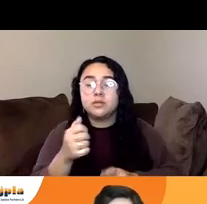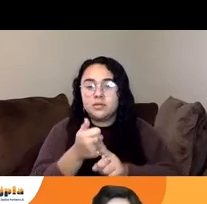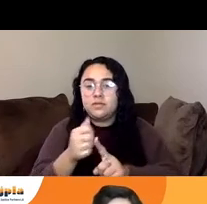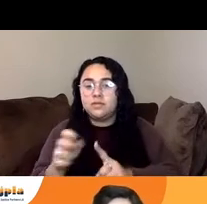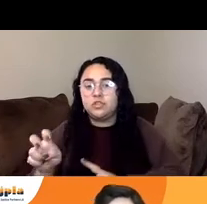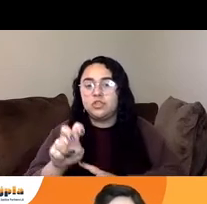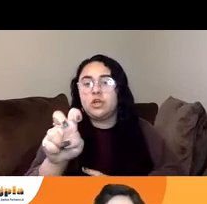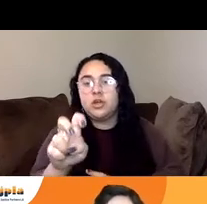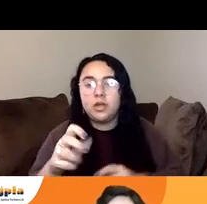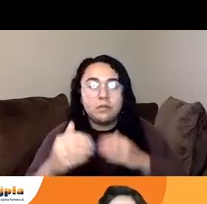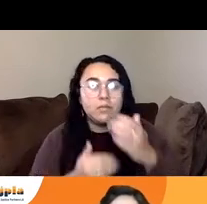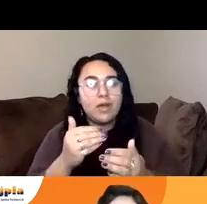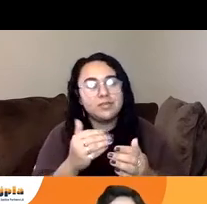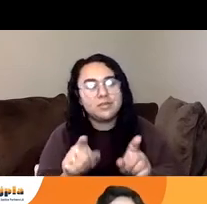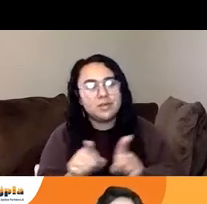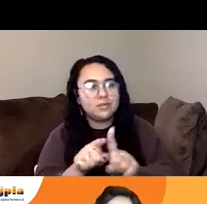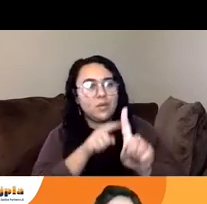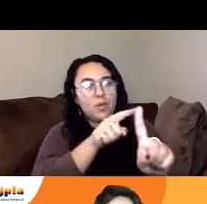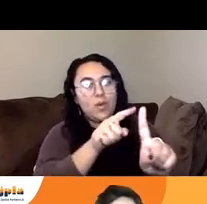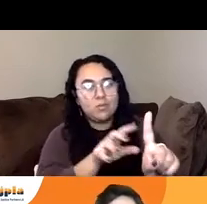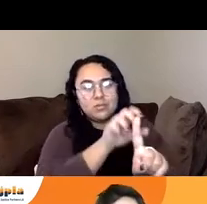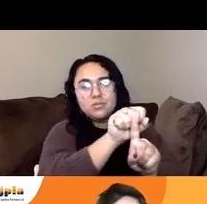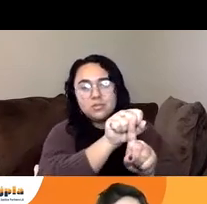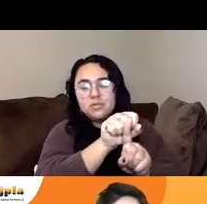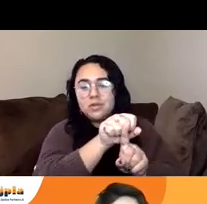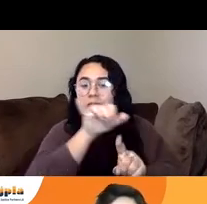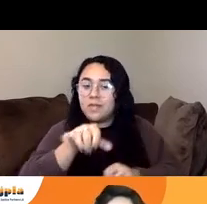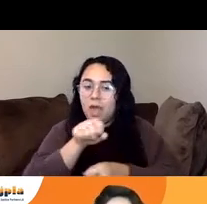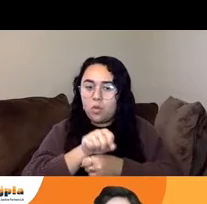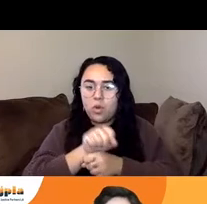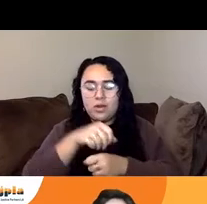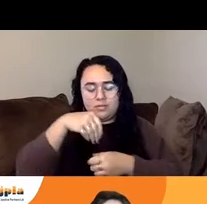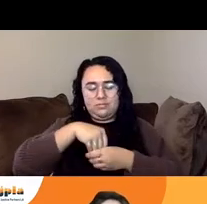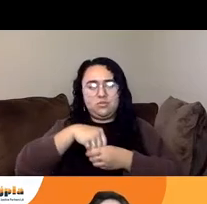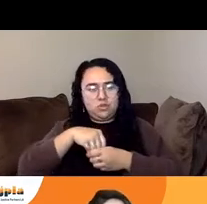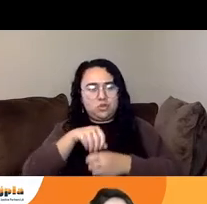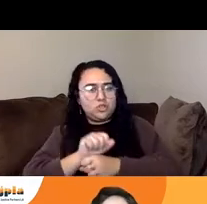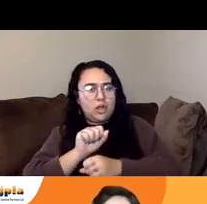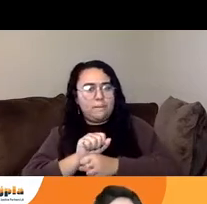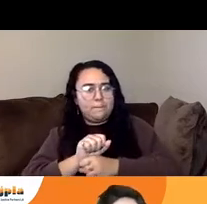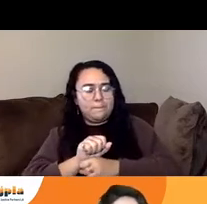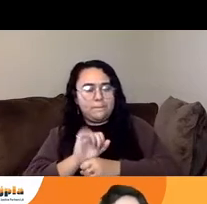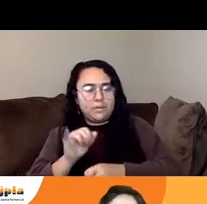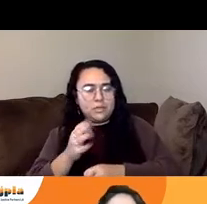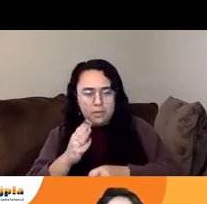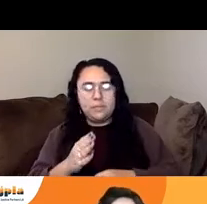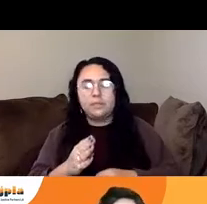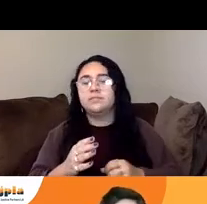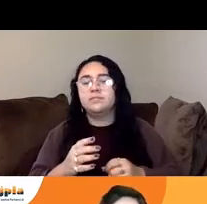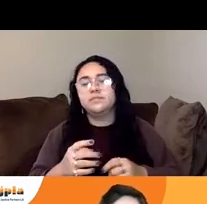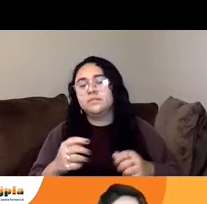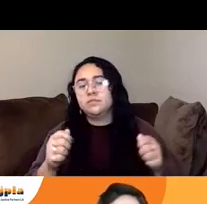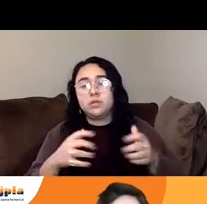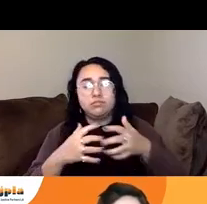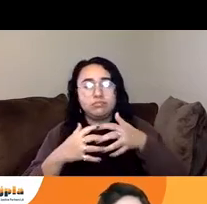is a destination. So we know that that work has to be an inside job. We set out to align our entire organization, everything we